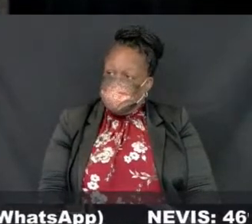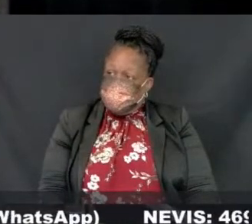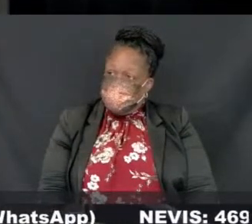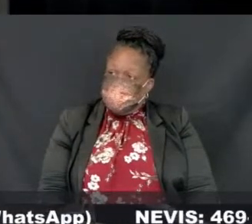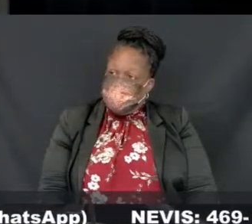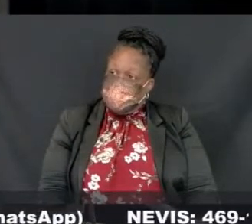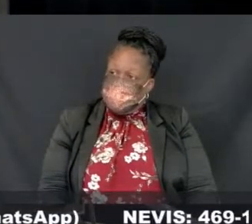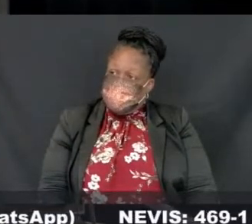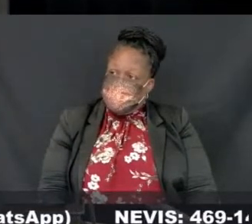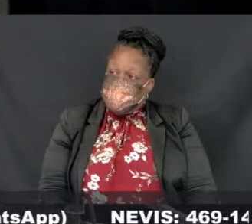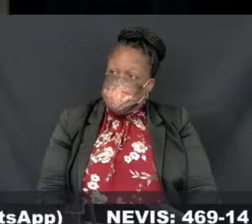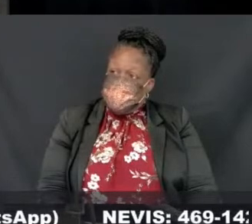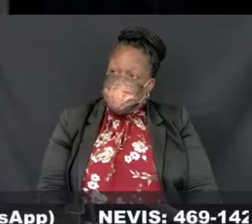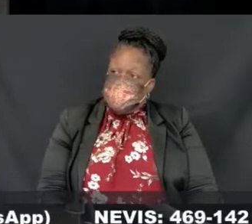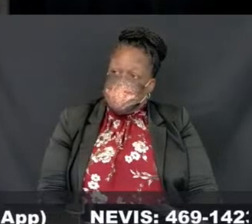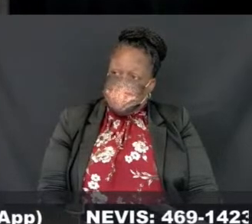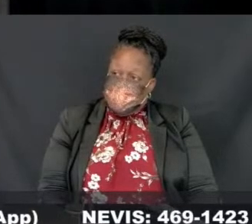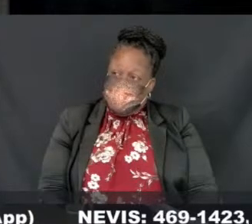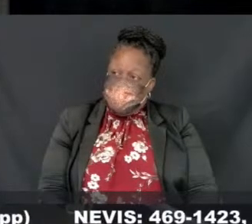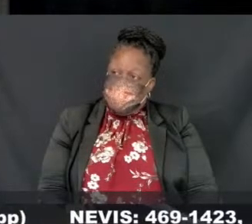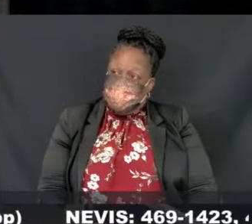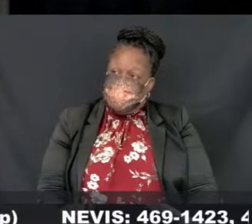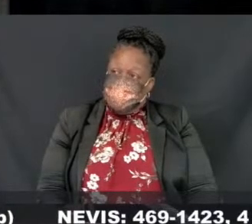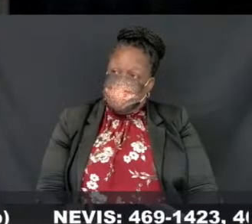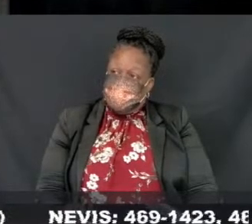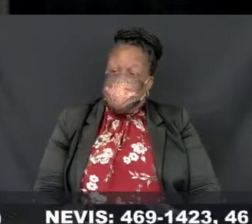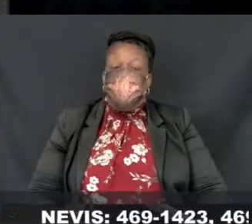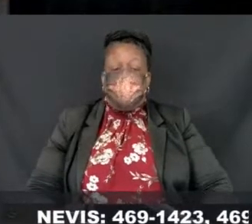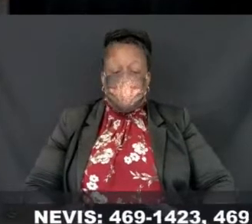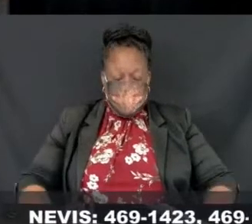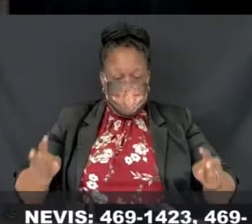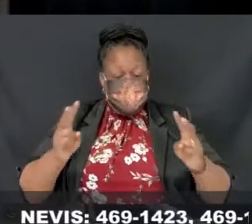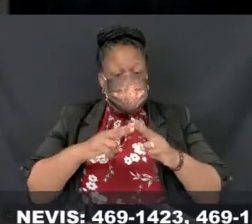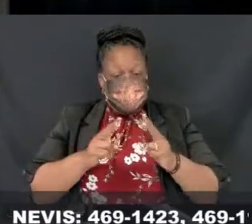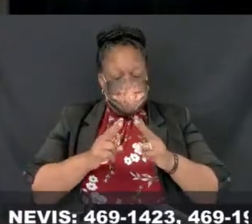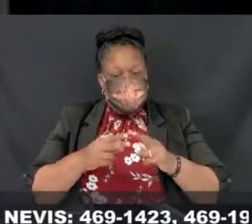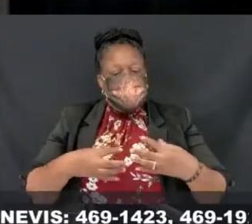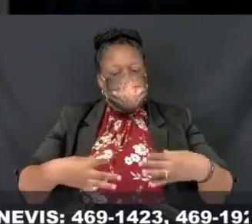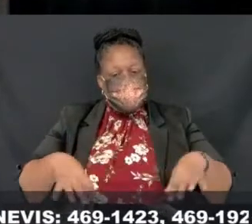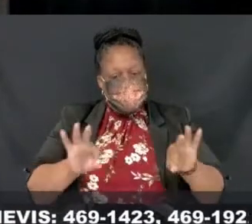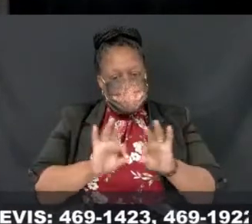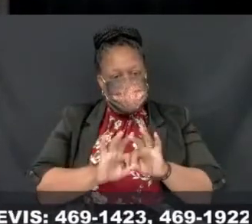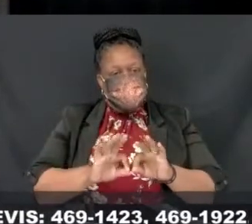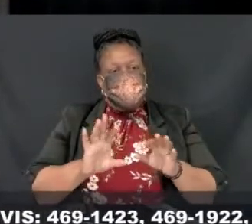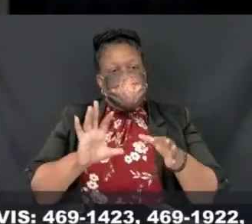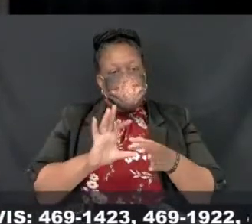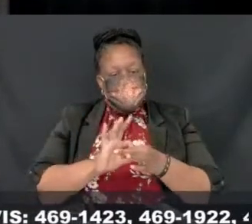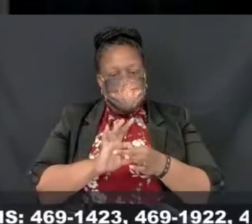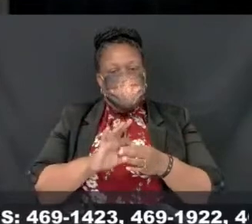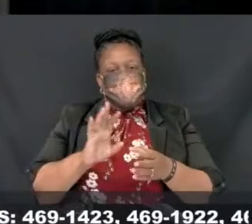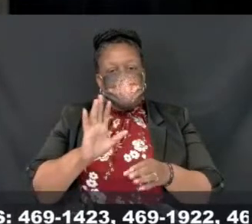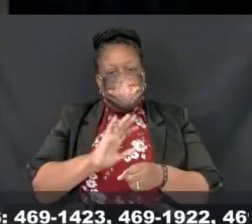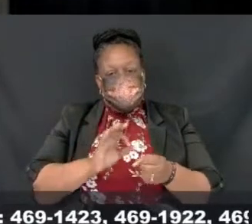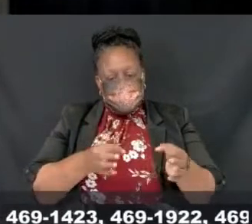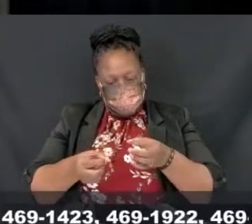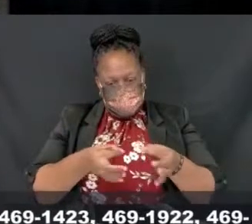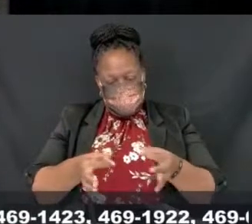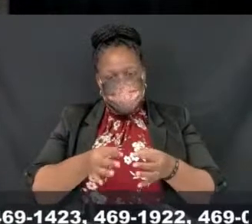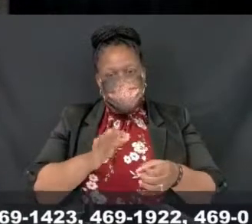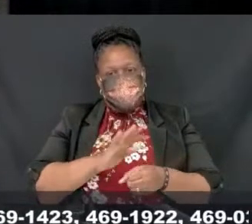is an important part of the management of the COVID-19 pandemic. And